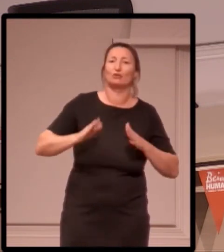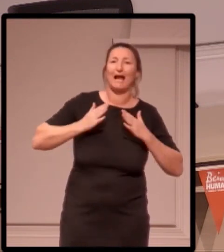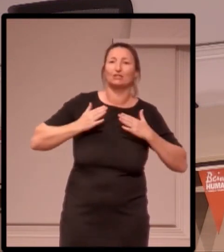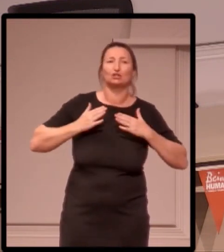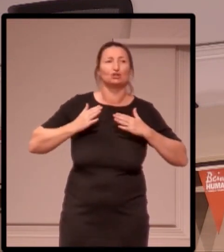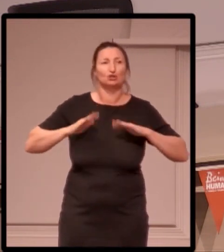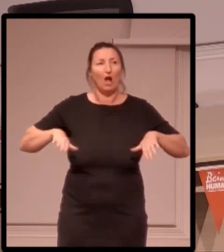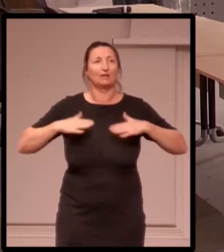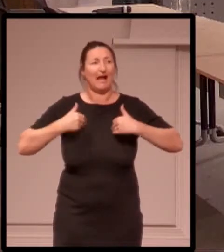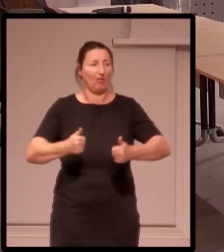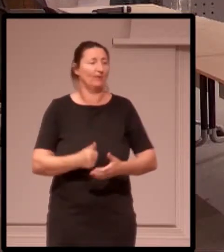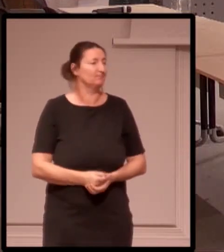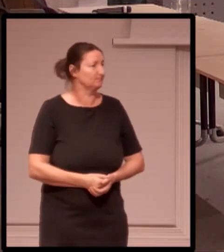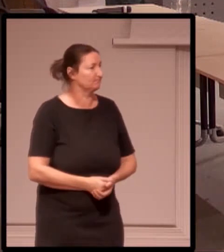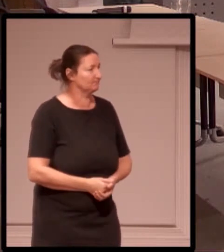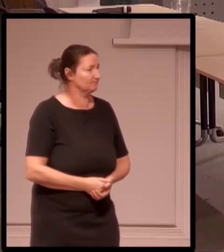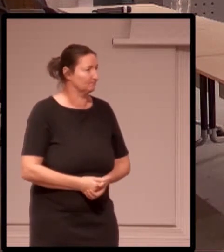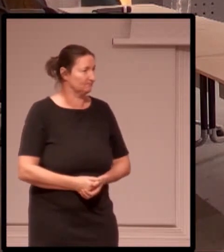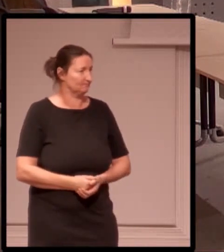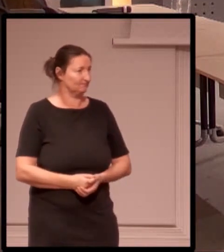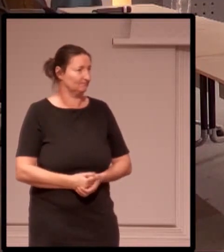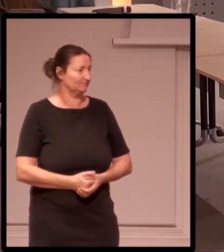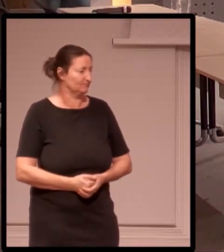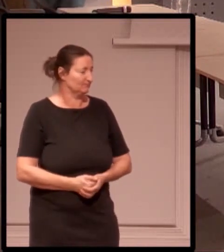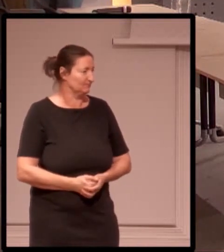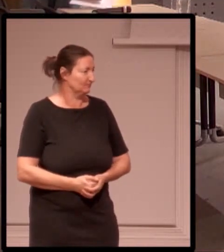to you, Emma. Thank you.